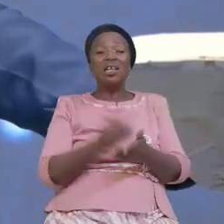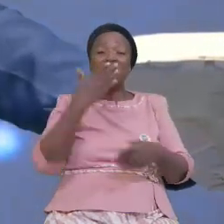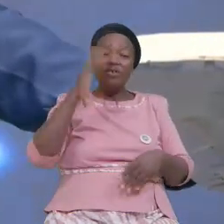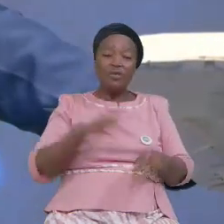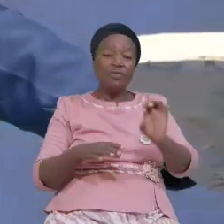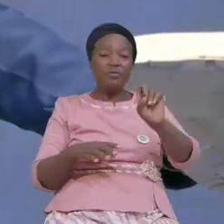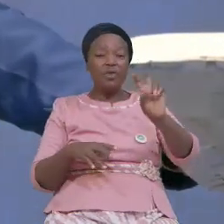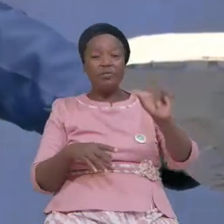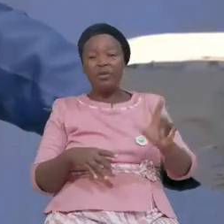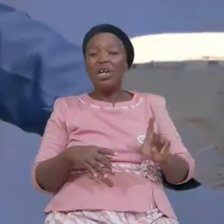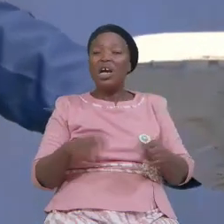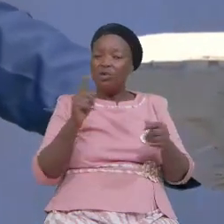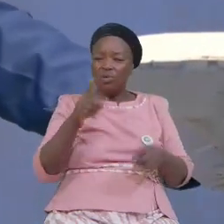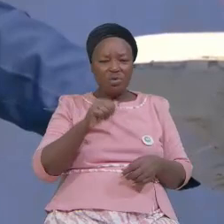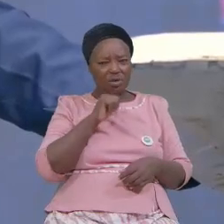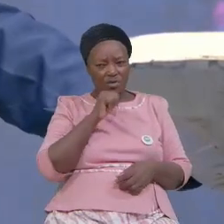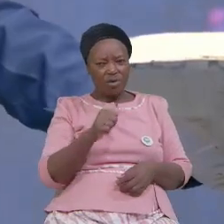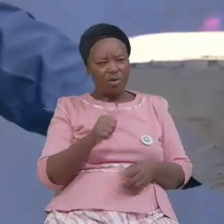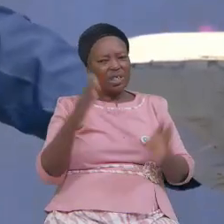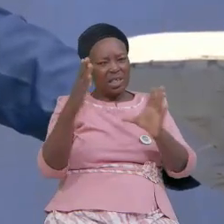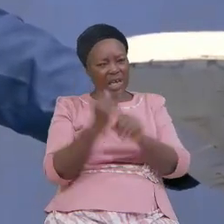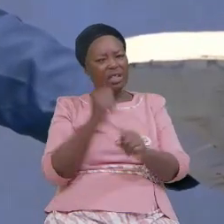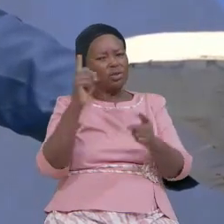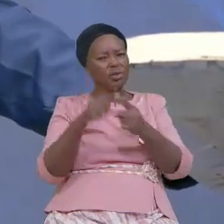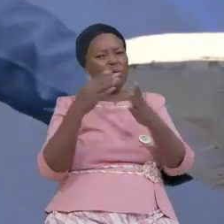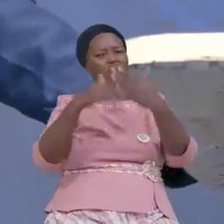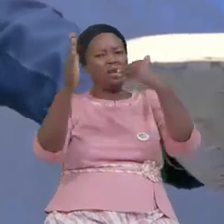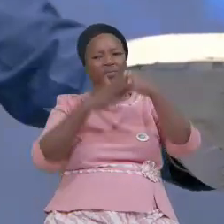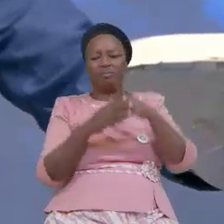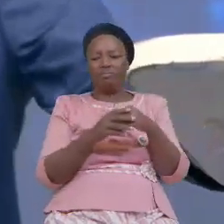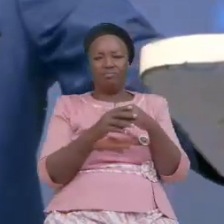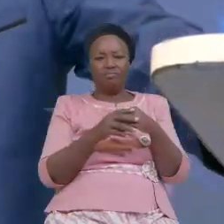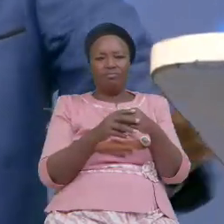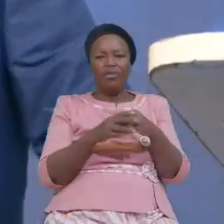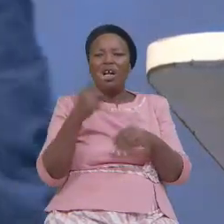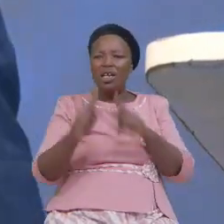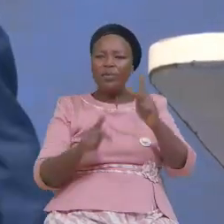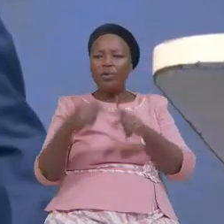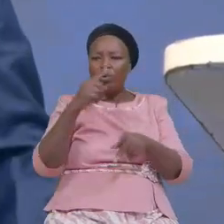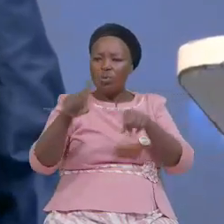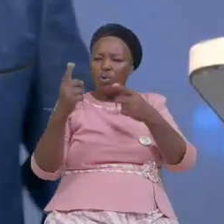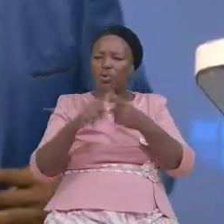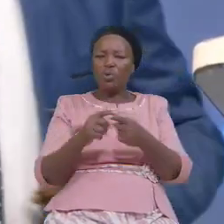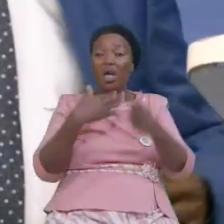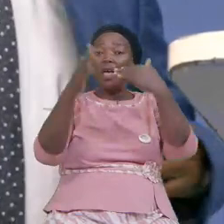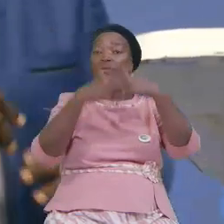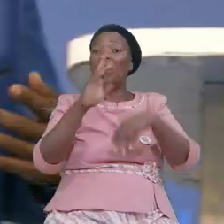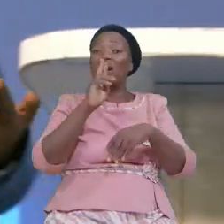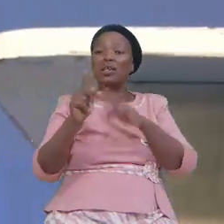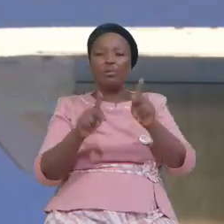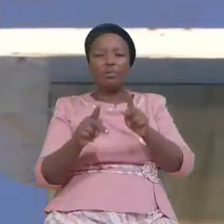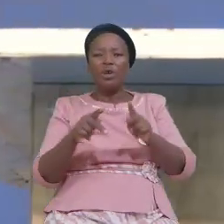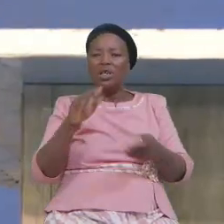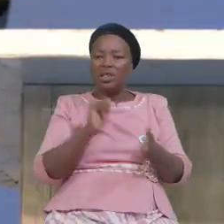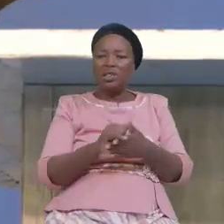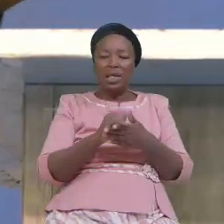you will not get to heaven. The people who go to heaven are the people that